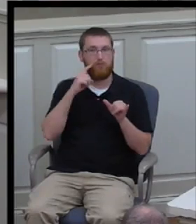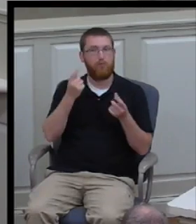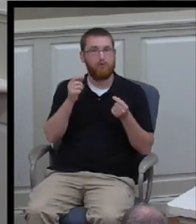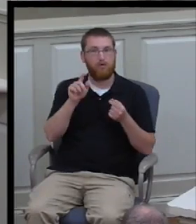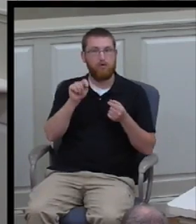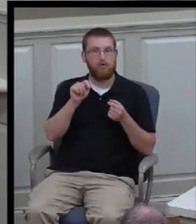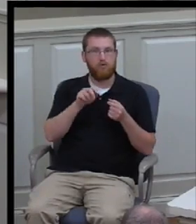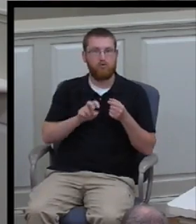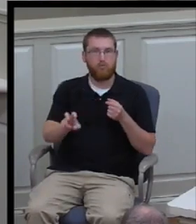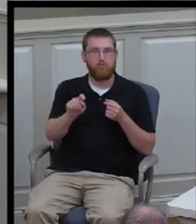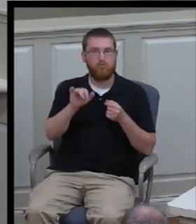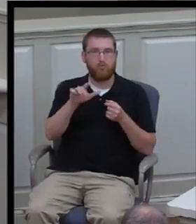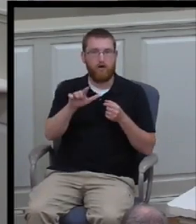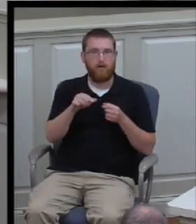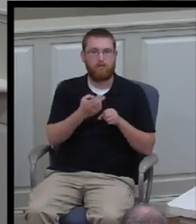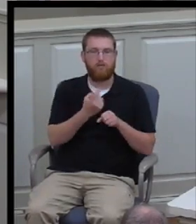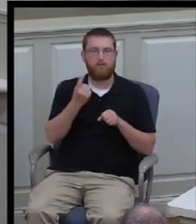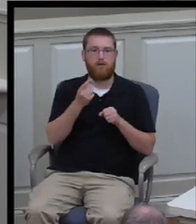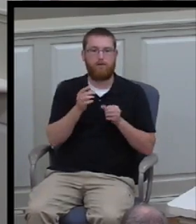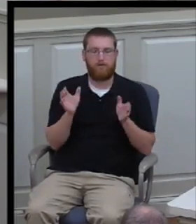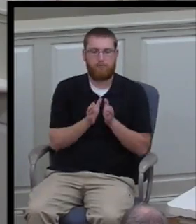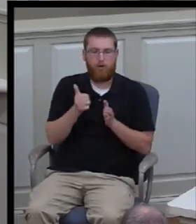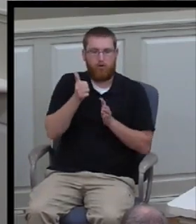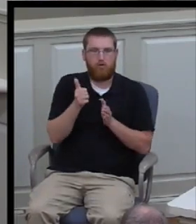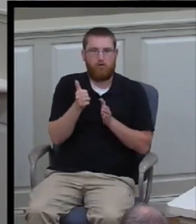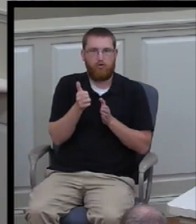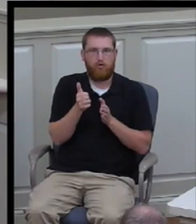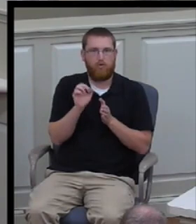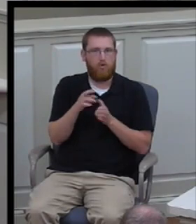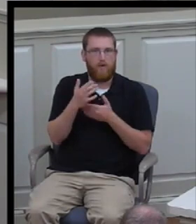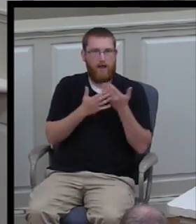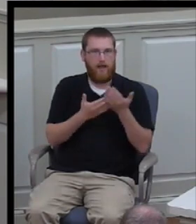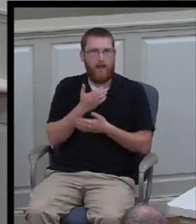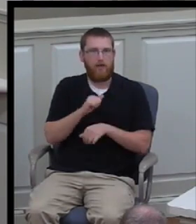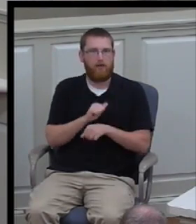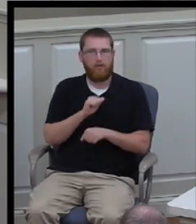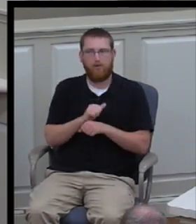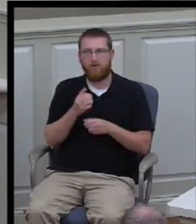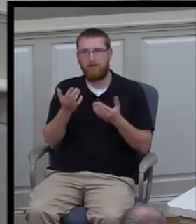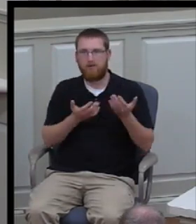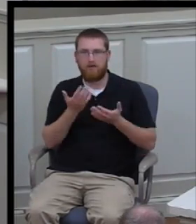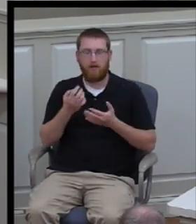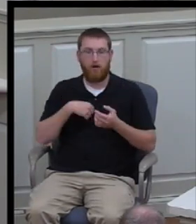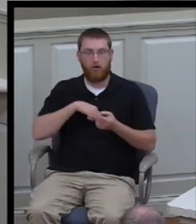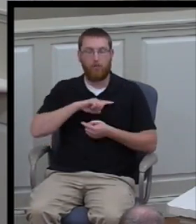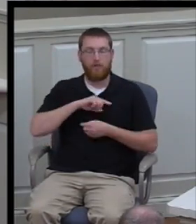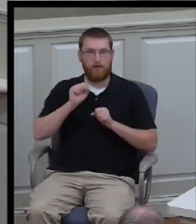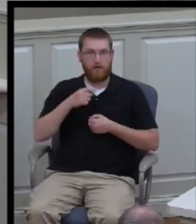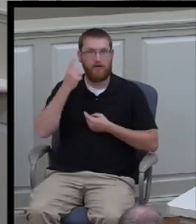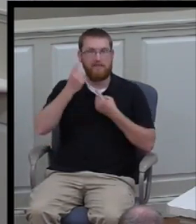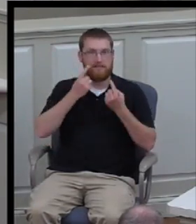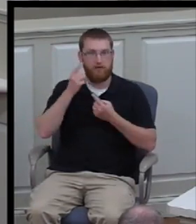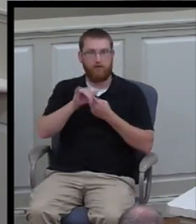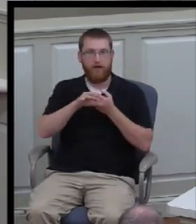trails and stuff, you'd be using something a lot smaller, narrower, or doing it by hand. So we can consider that